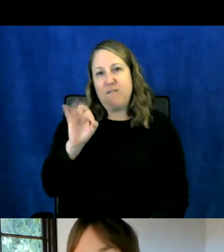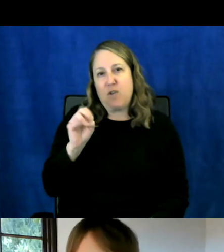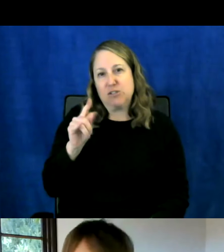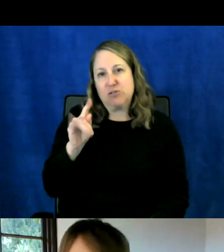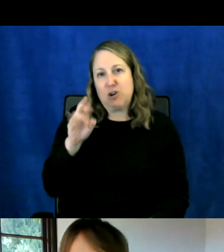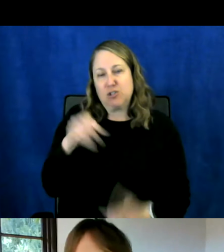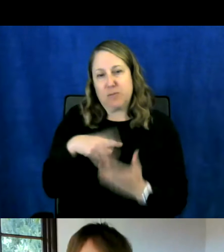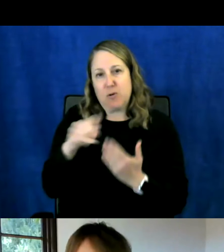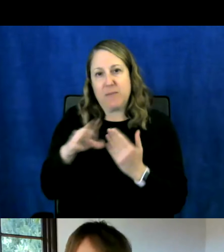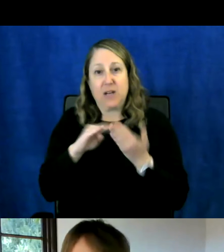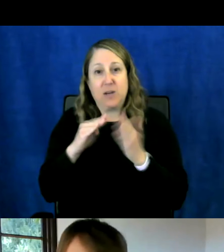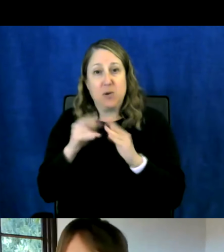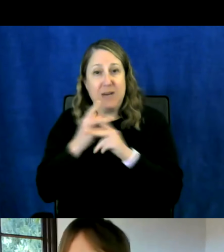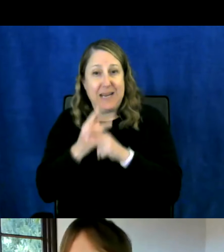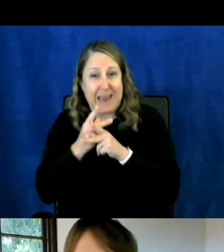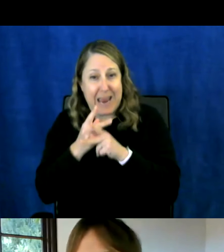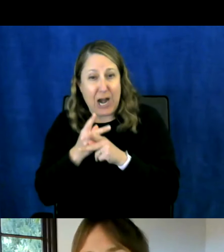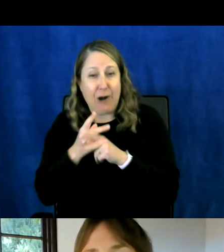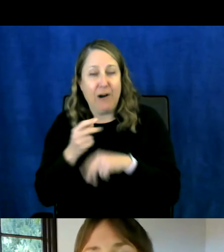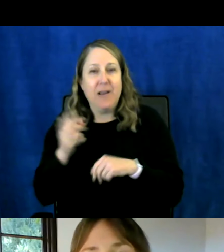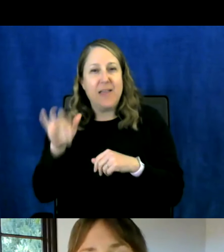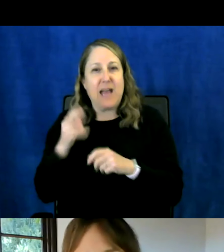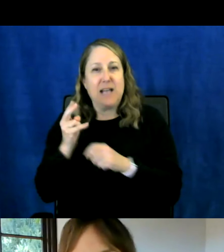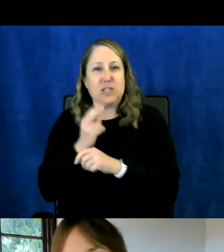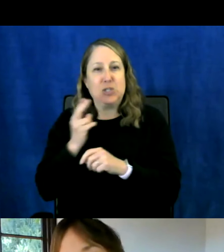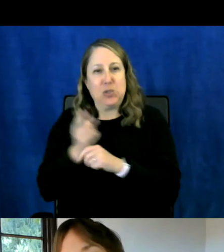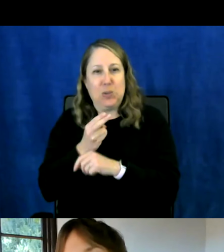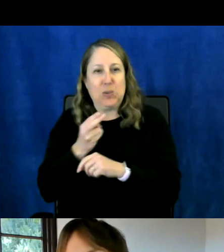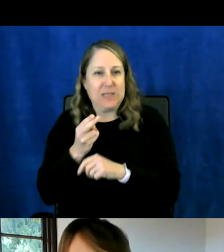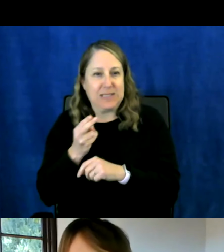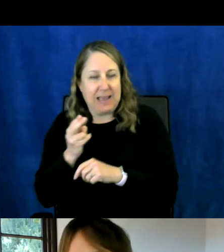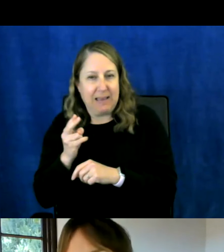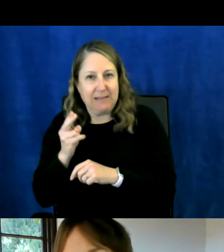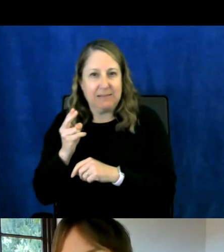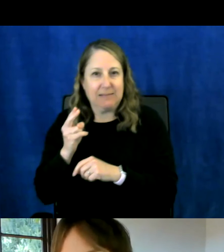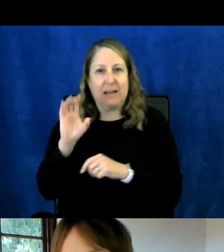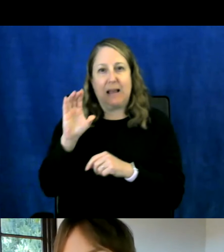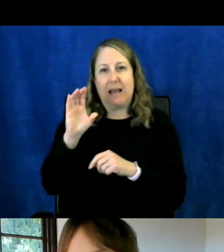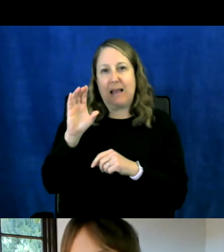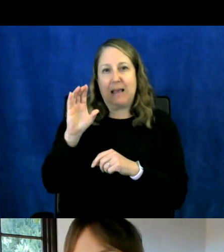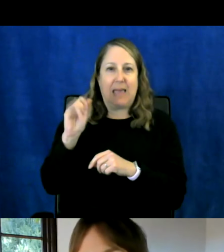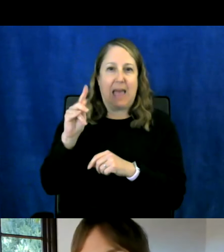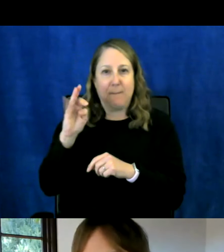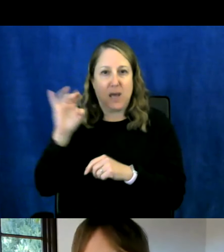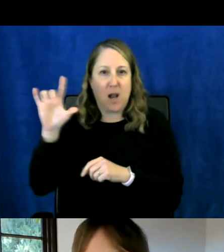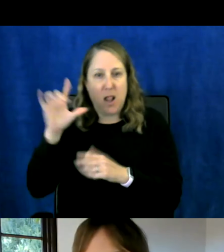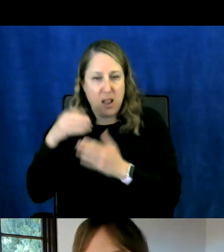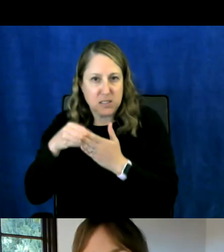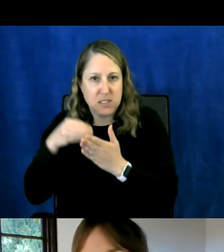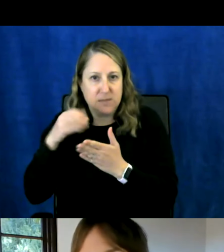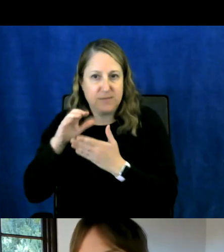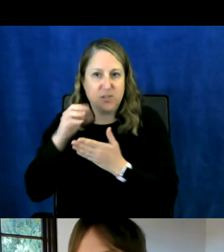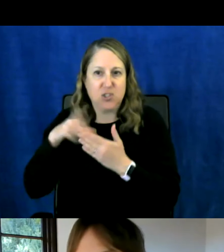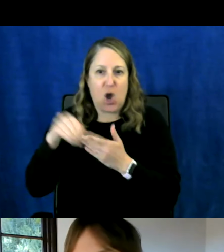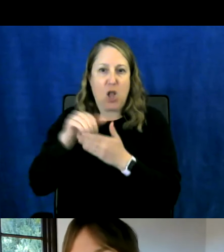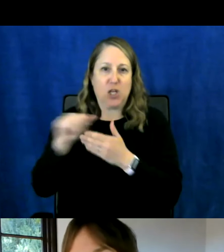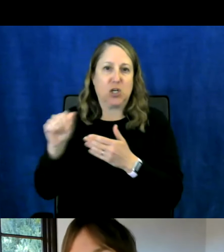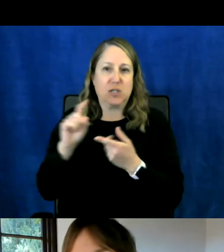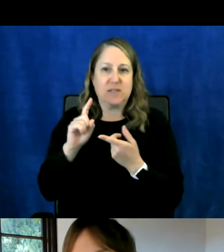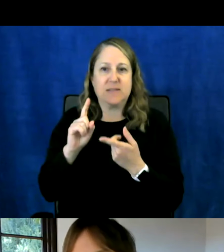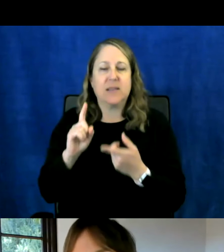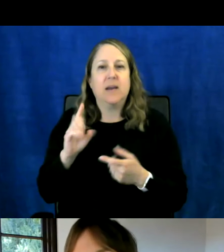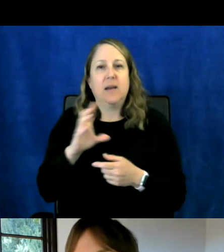are infusing capital dollars across up and down the state to create new behavioral health treatment settings, as well